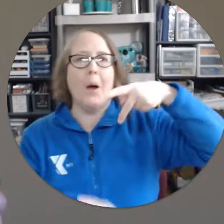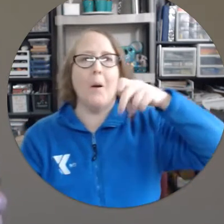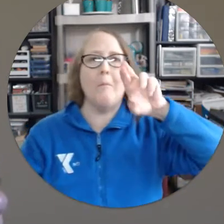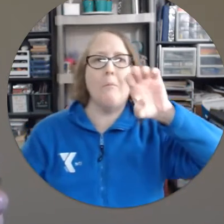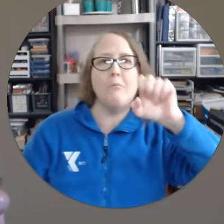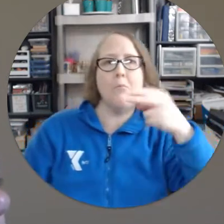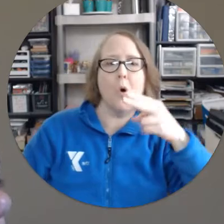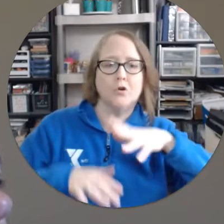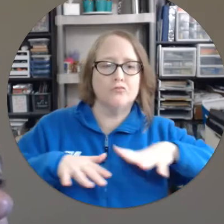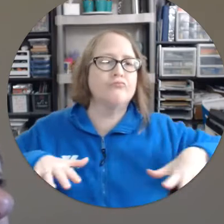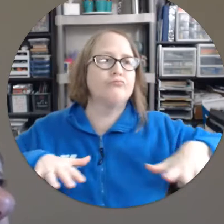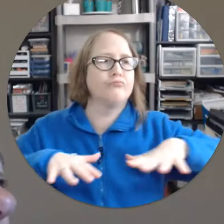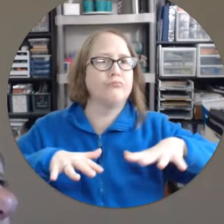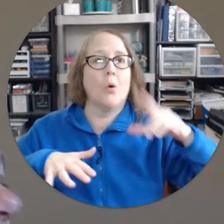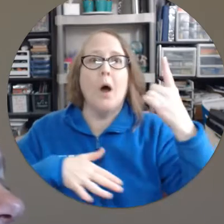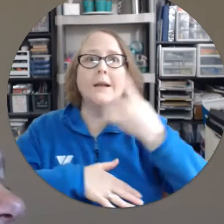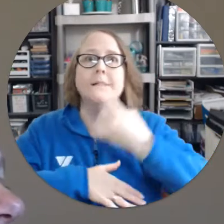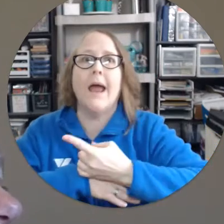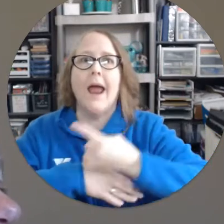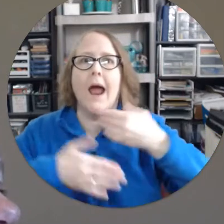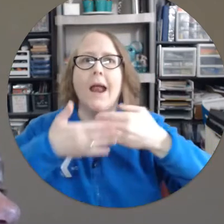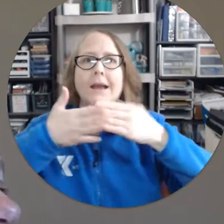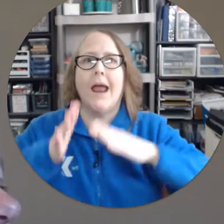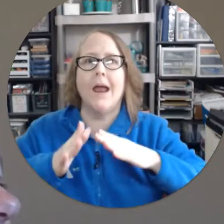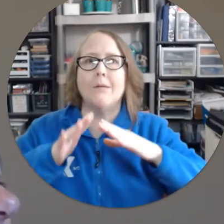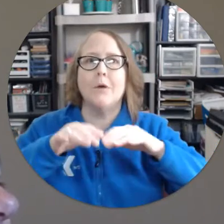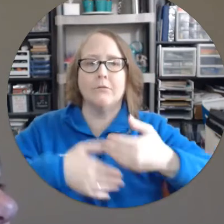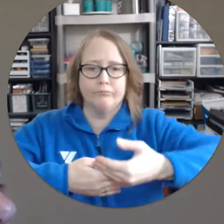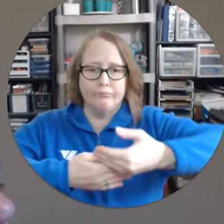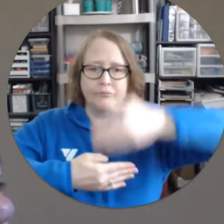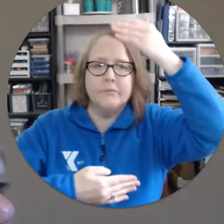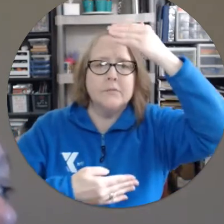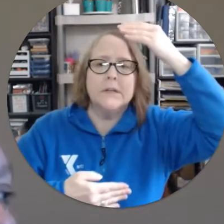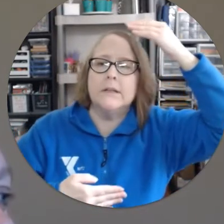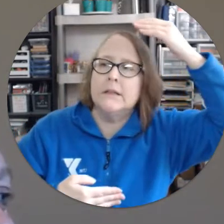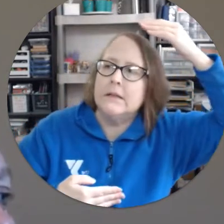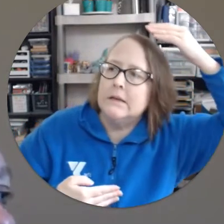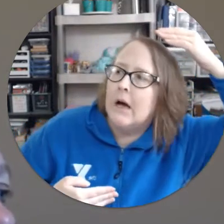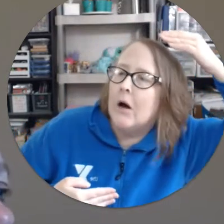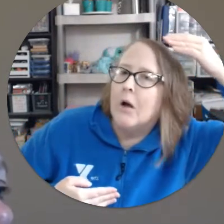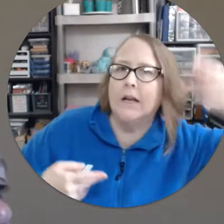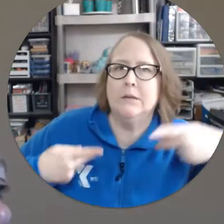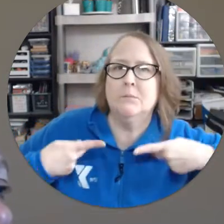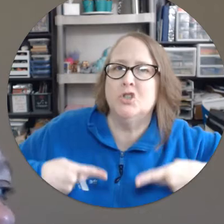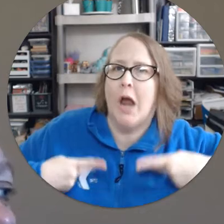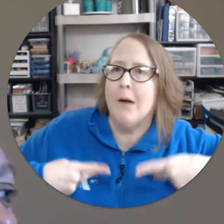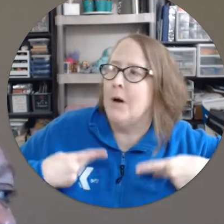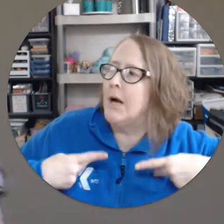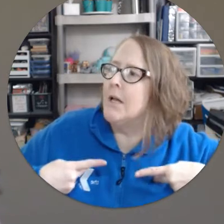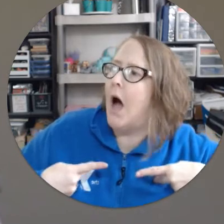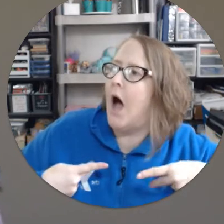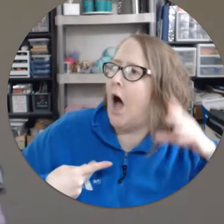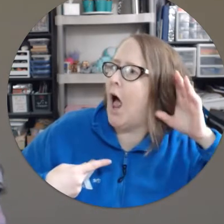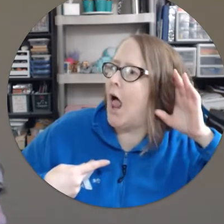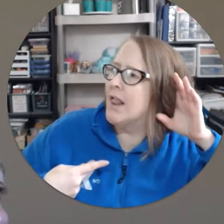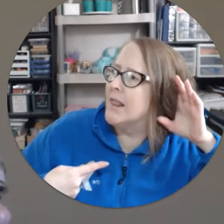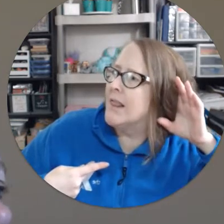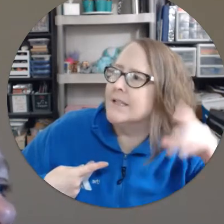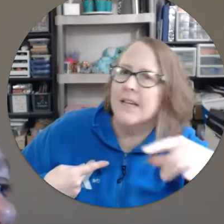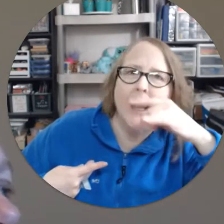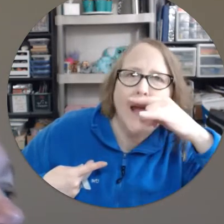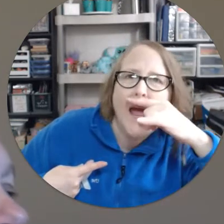One day, our neighbor leaned out his window in his pajamas and yelled, "Listen,